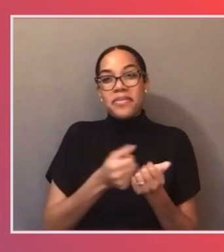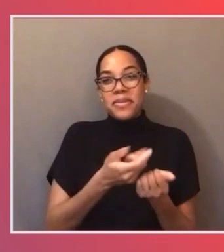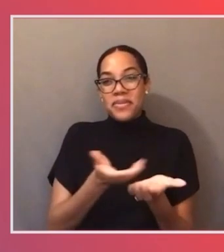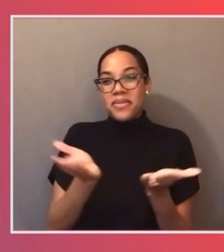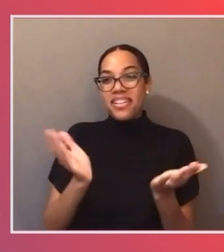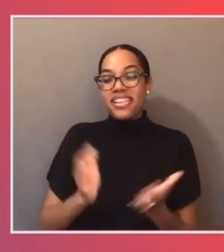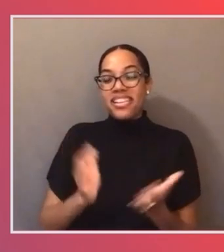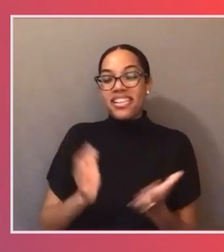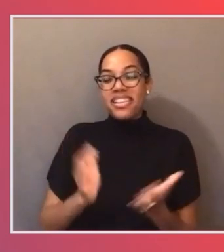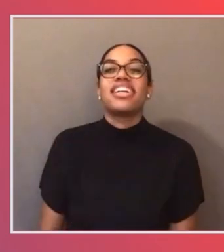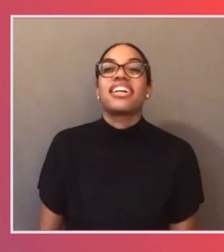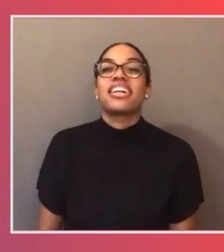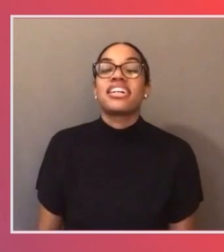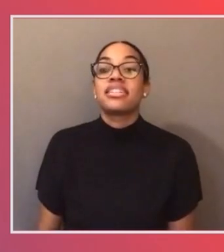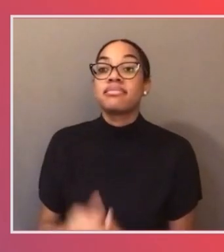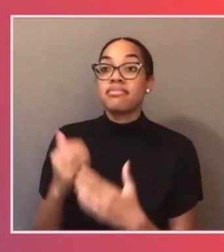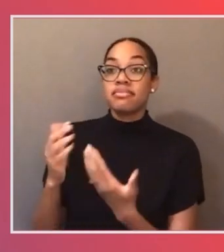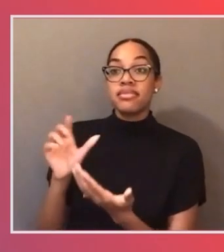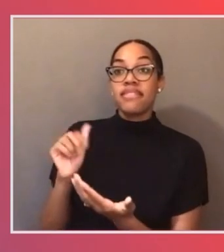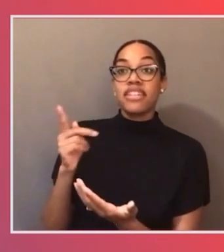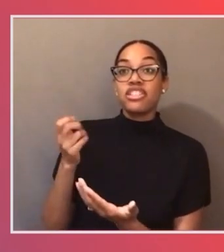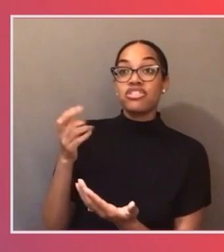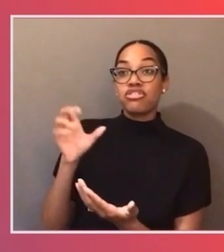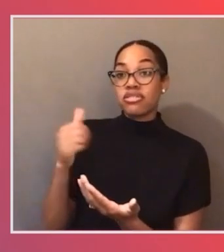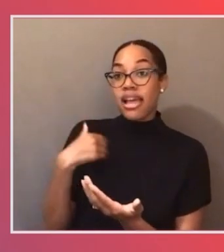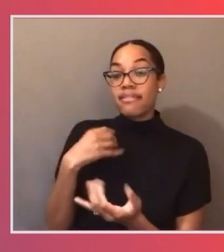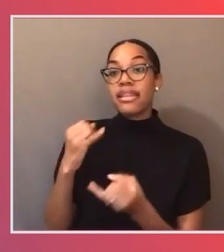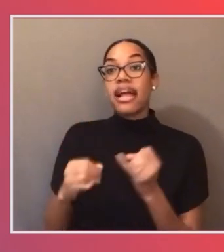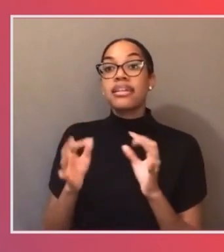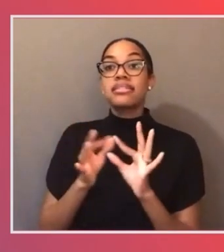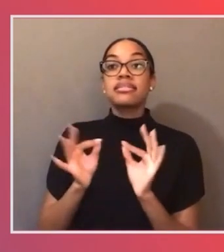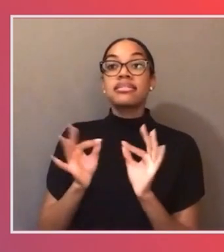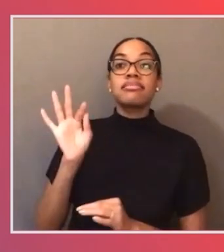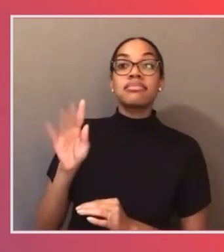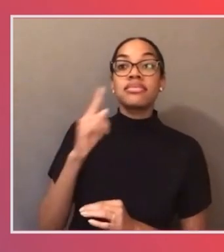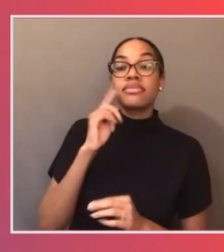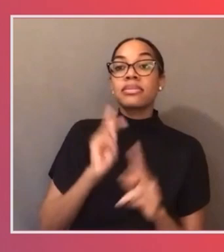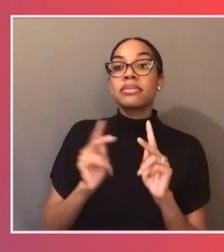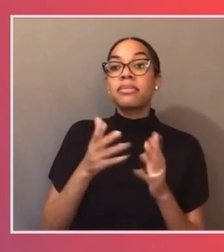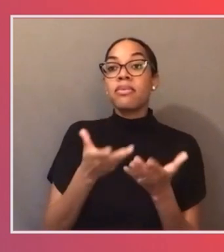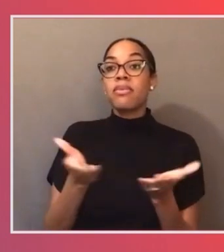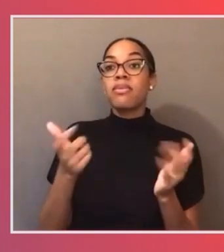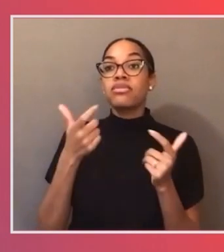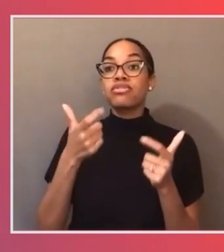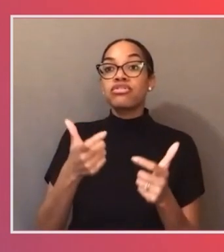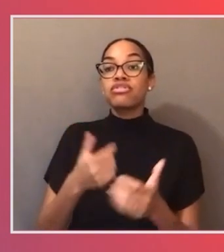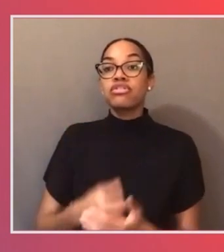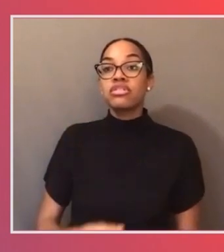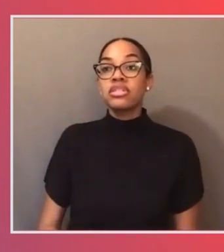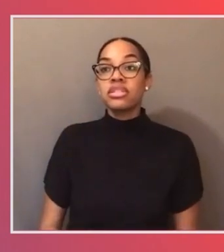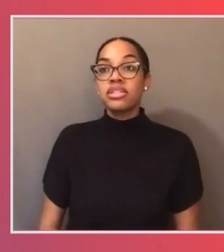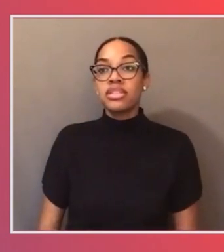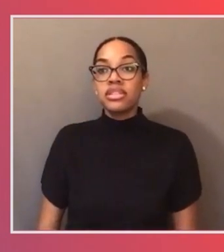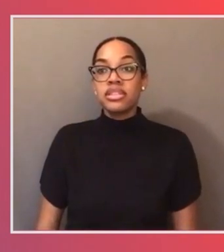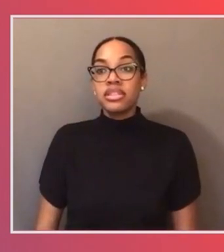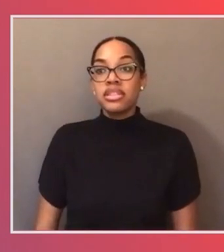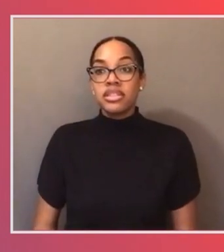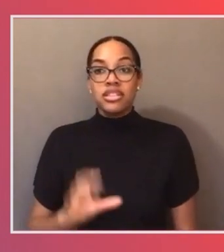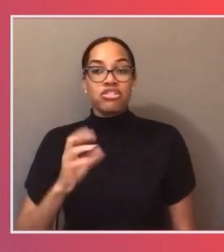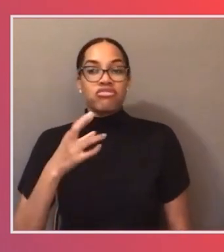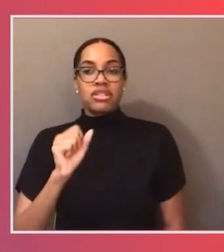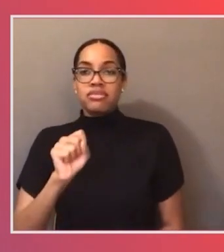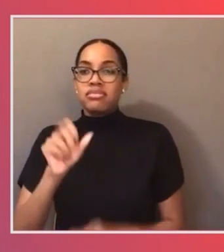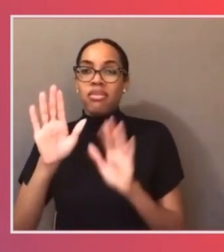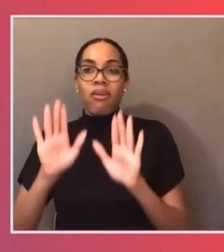parting words for everyone out there? This was an honor. Love one another, take care of each